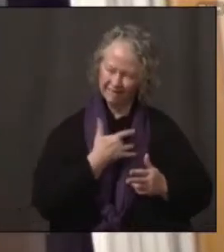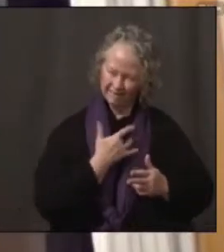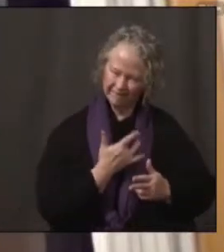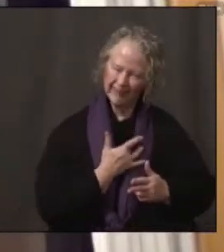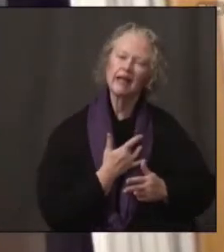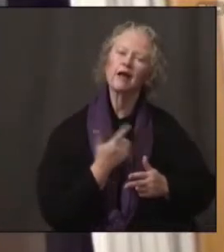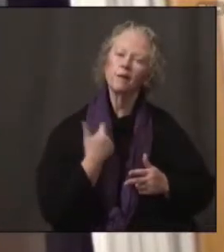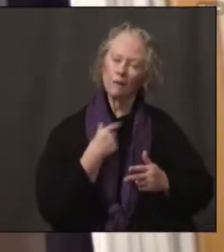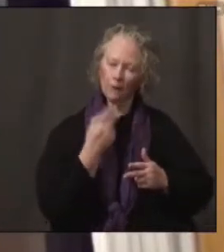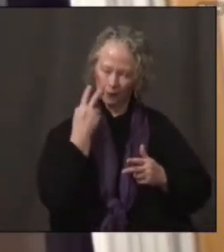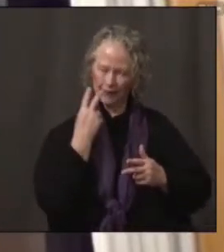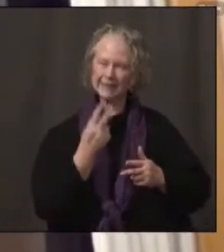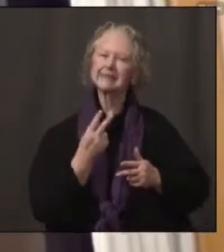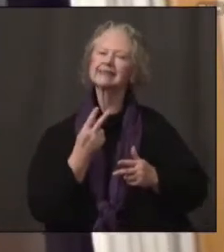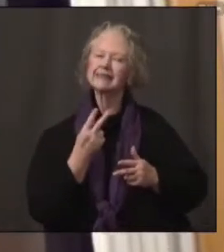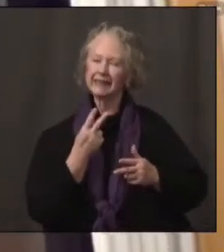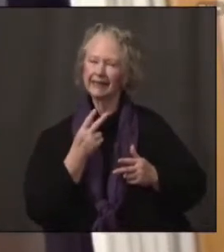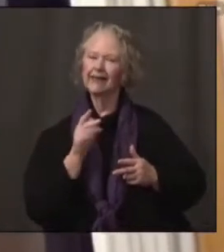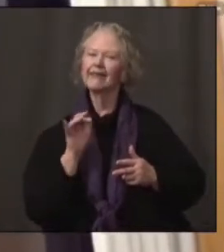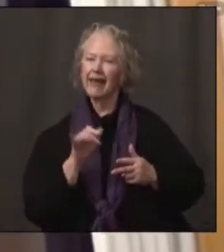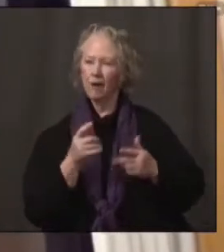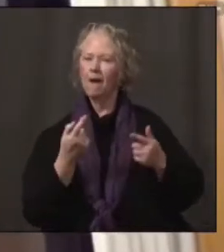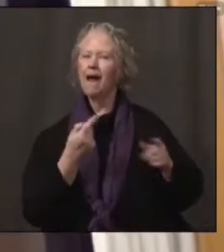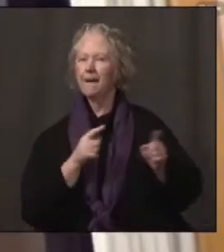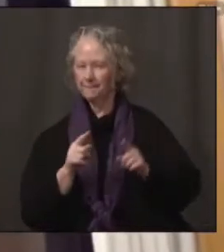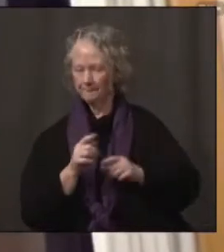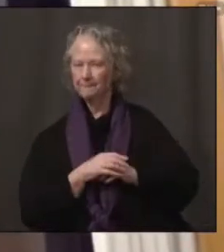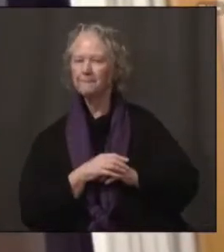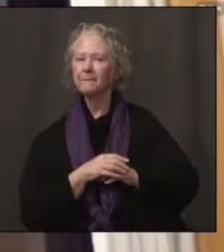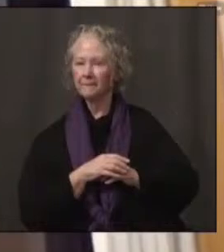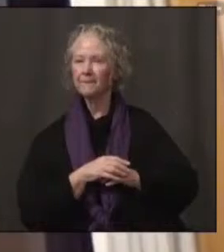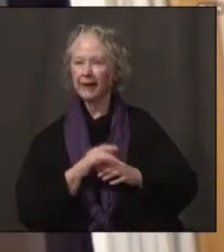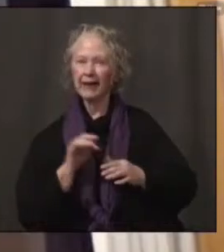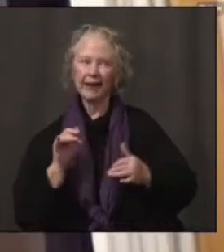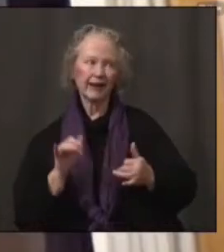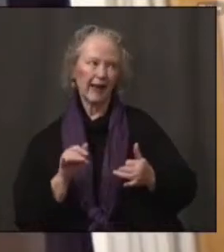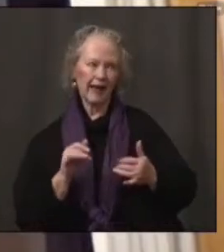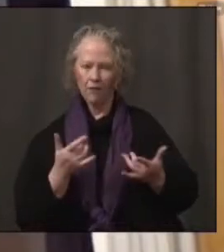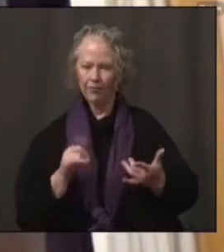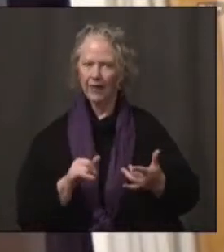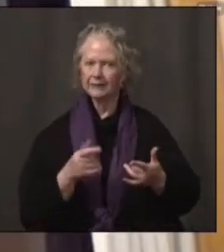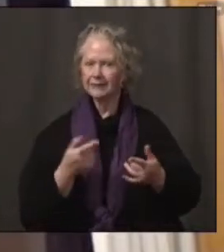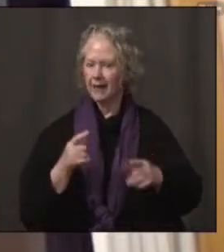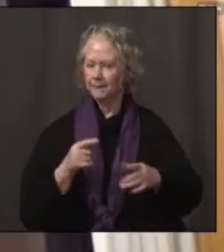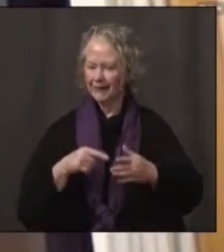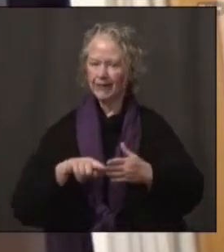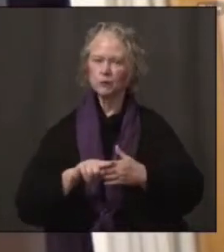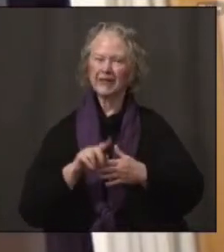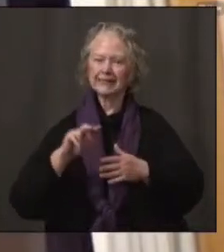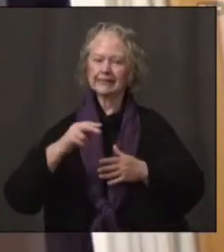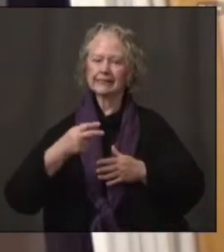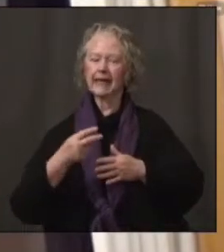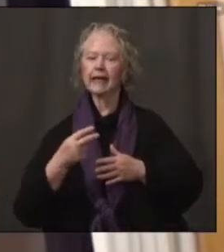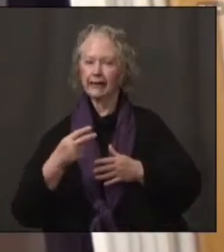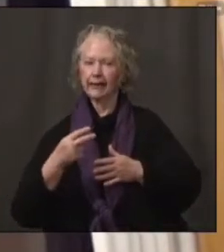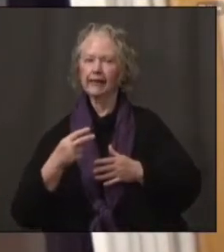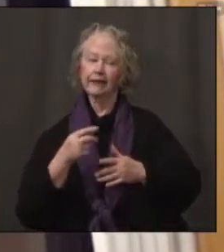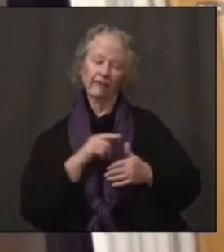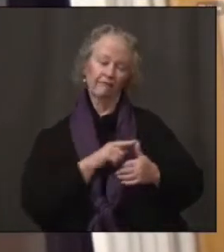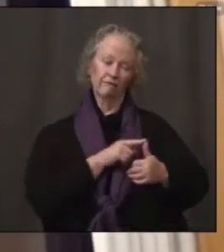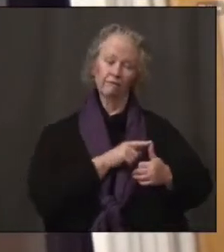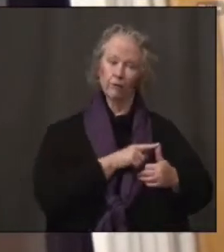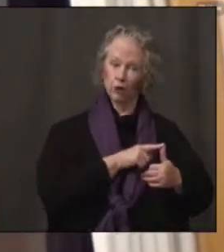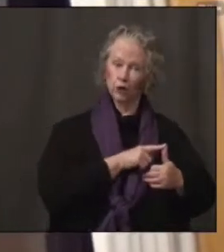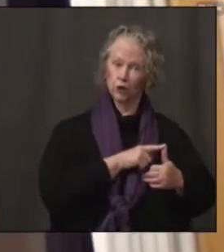some additional uptake as the second clinics start, which actually are starting to kick in next week as we finish the first round